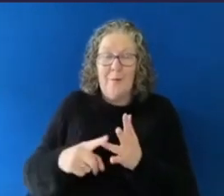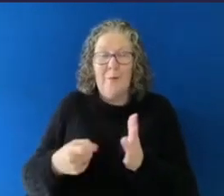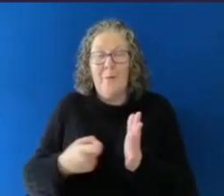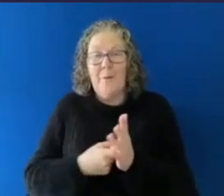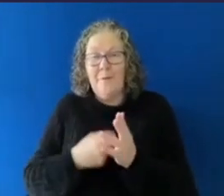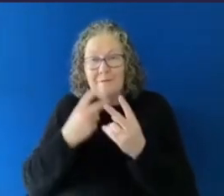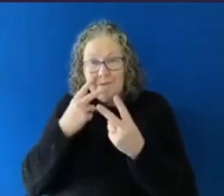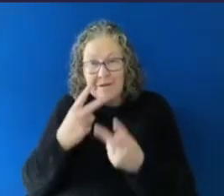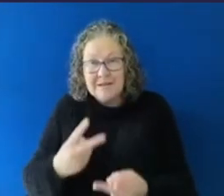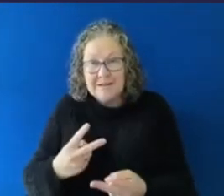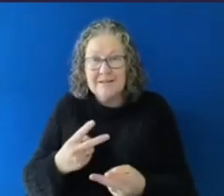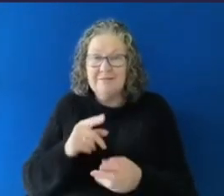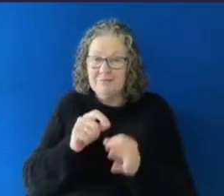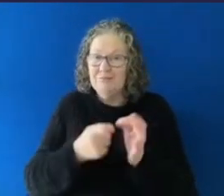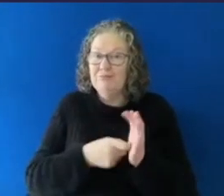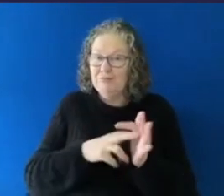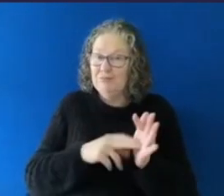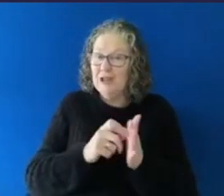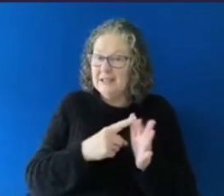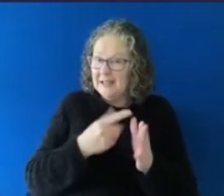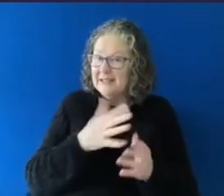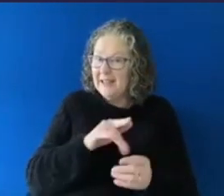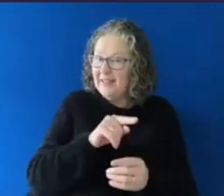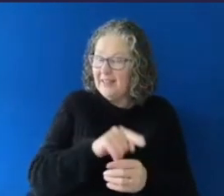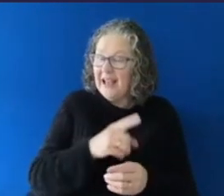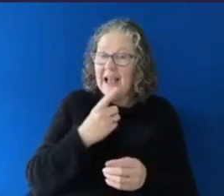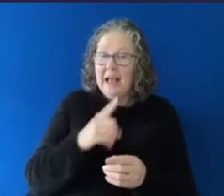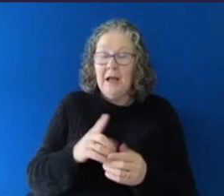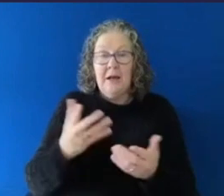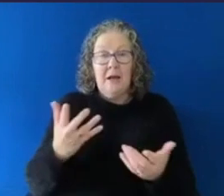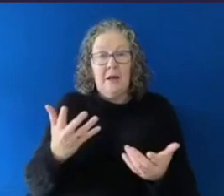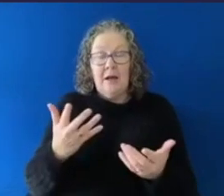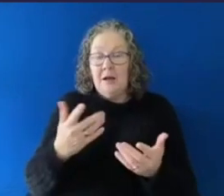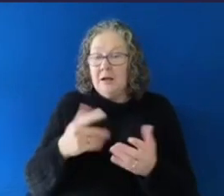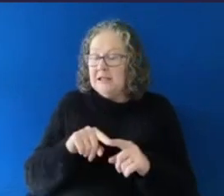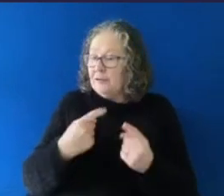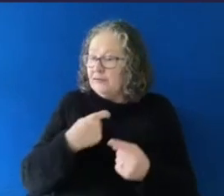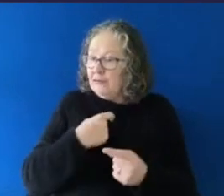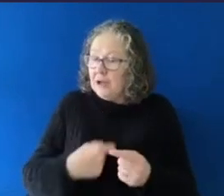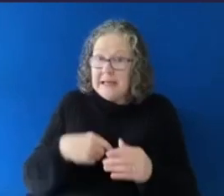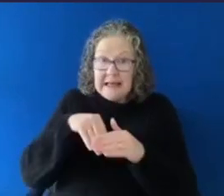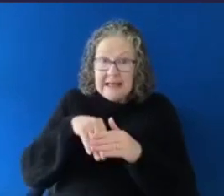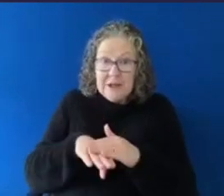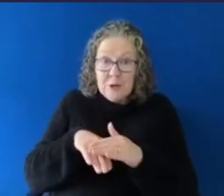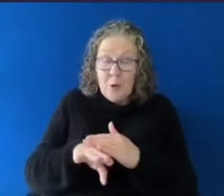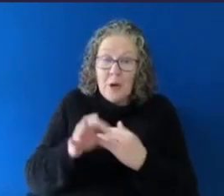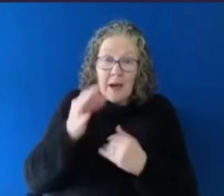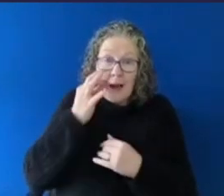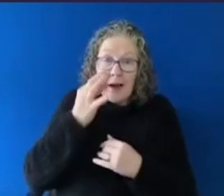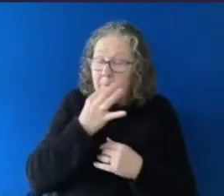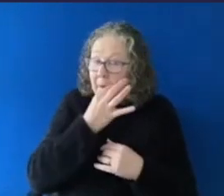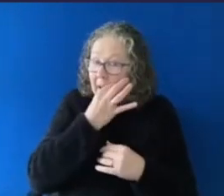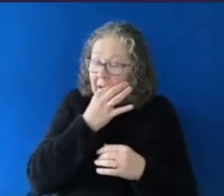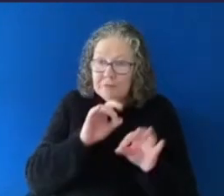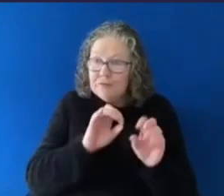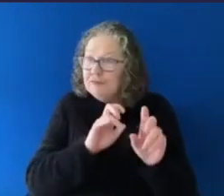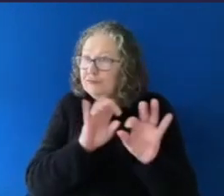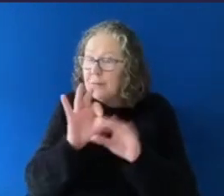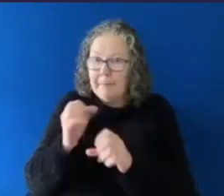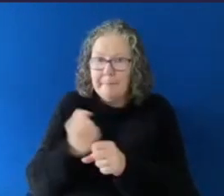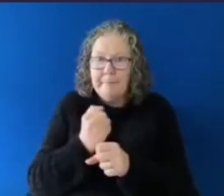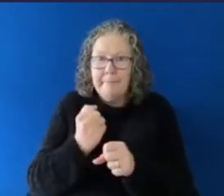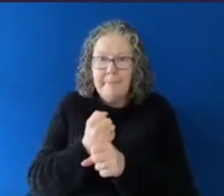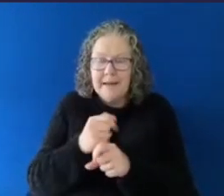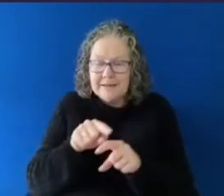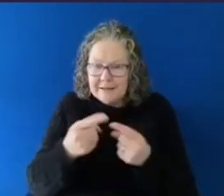while. Lots of hosting roles, indoor gardening, planting, gardening roles, where you're, you know, making gardens and